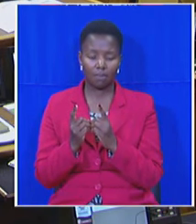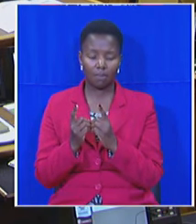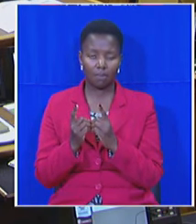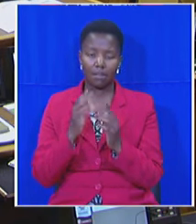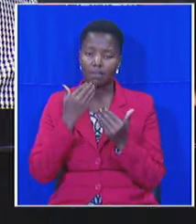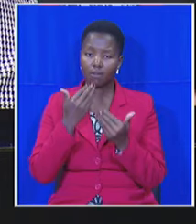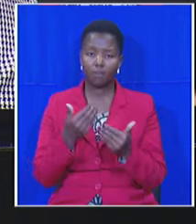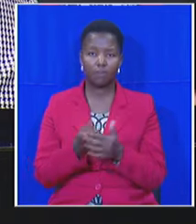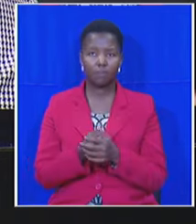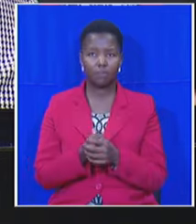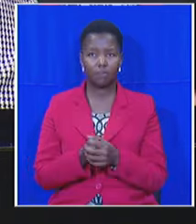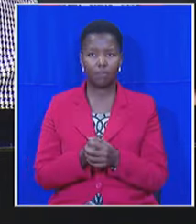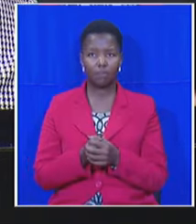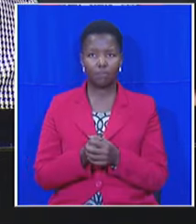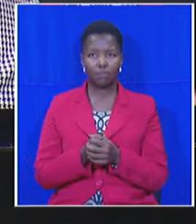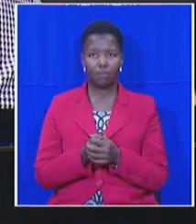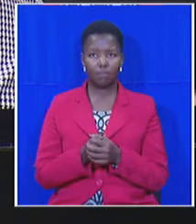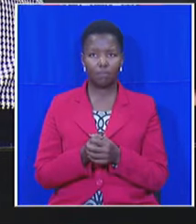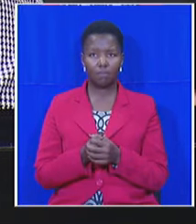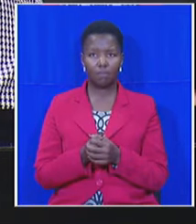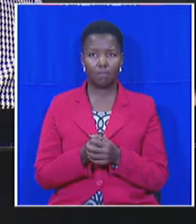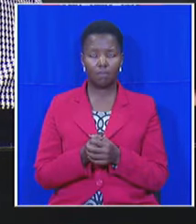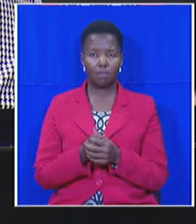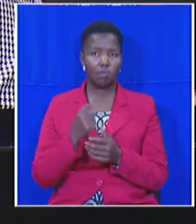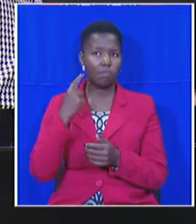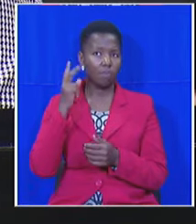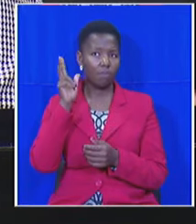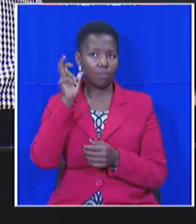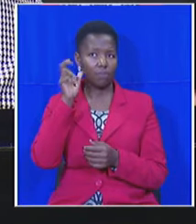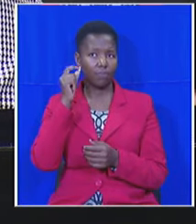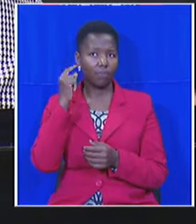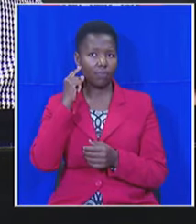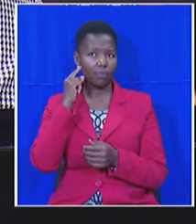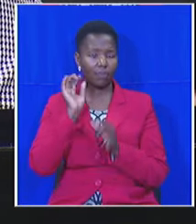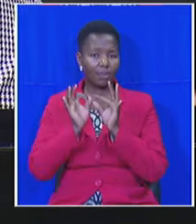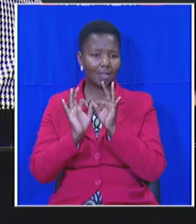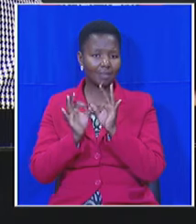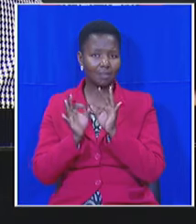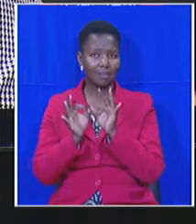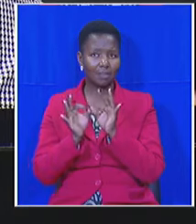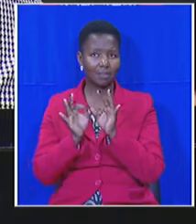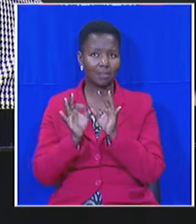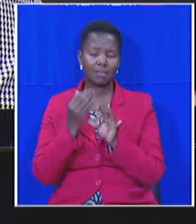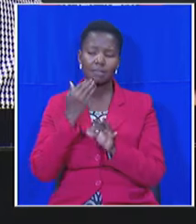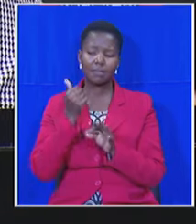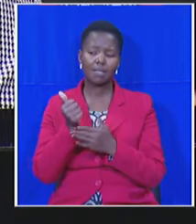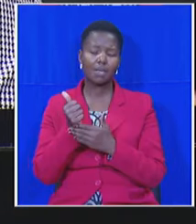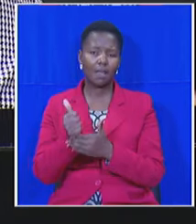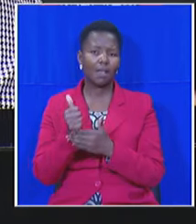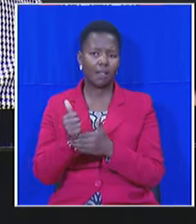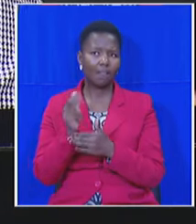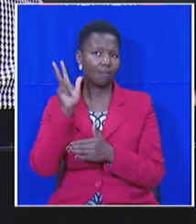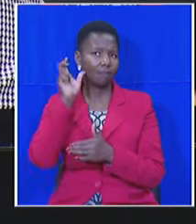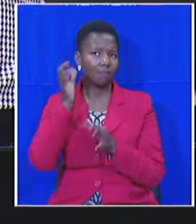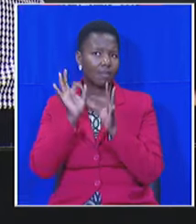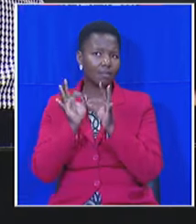I think there is something wrong with the translation. Please assist those who can.